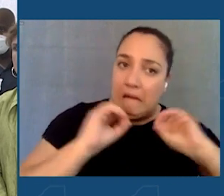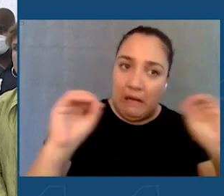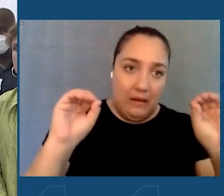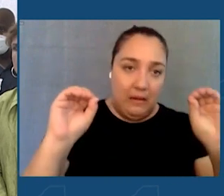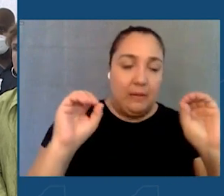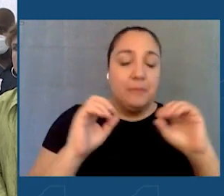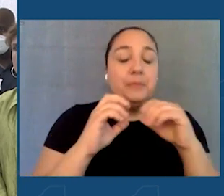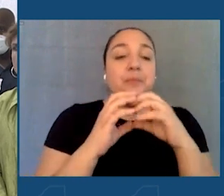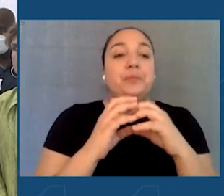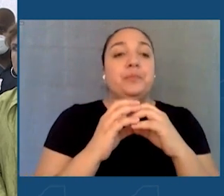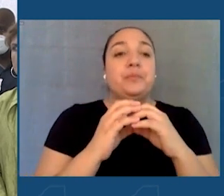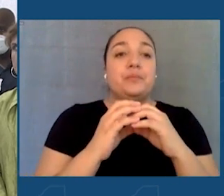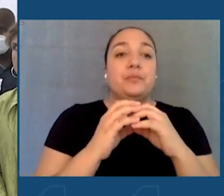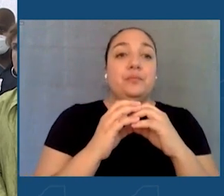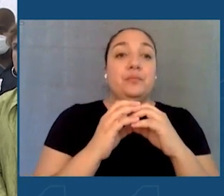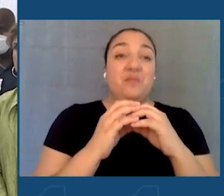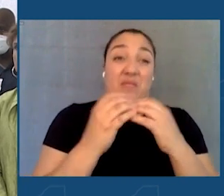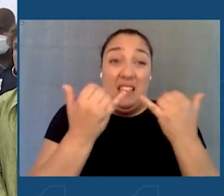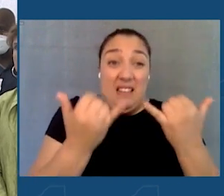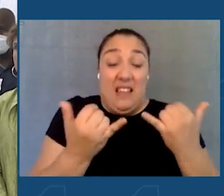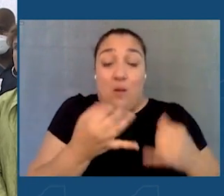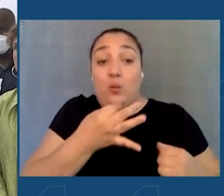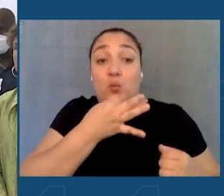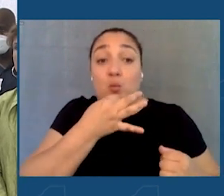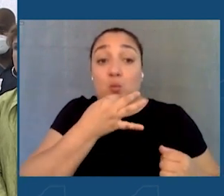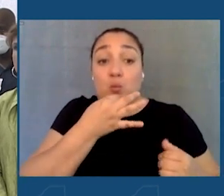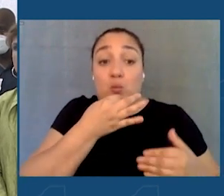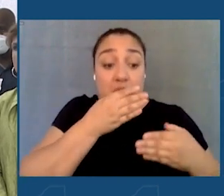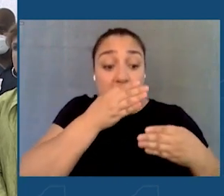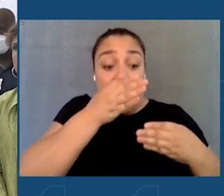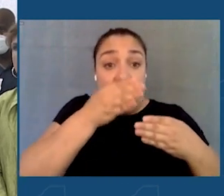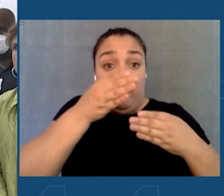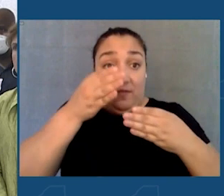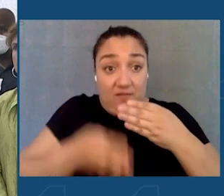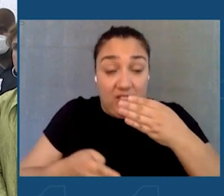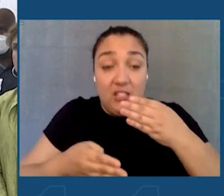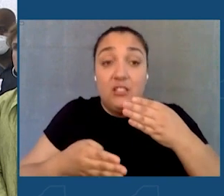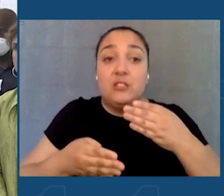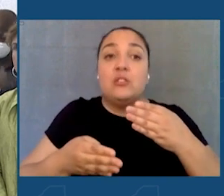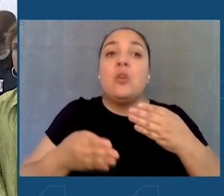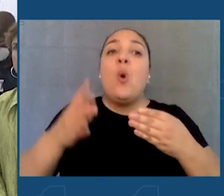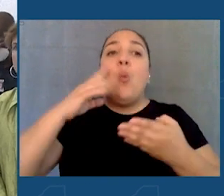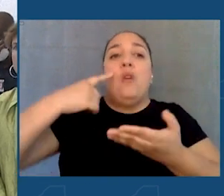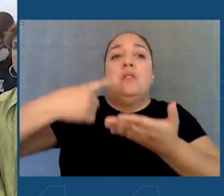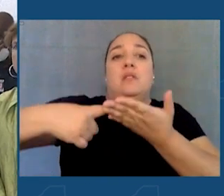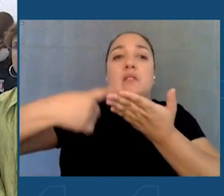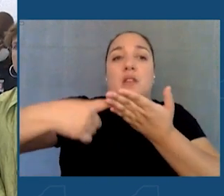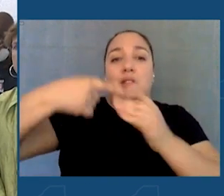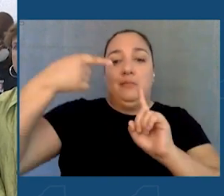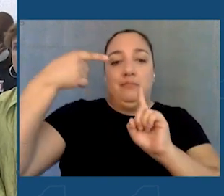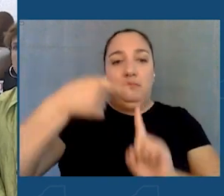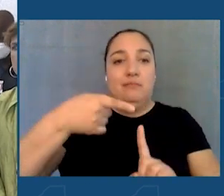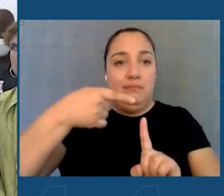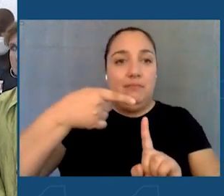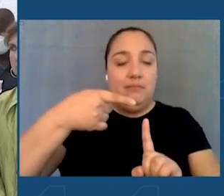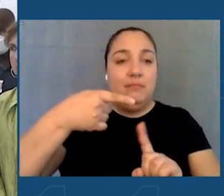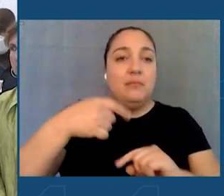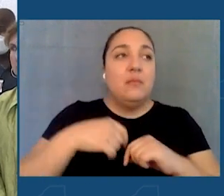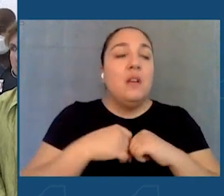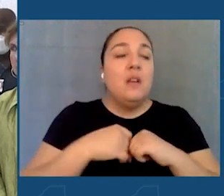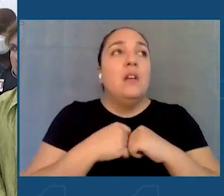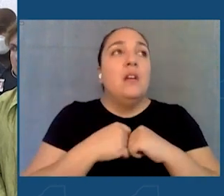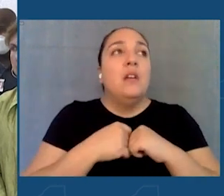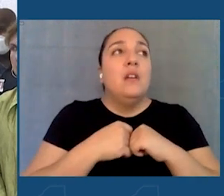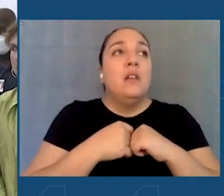we come down the home stretch, we're ready to talk about the finer points. The governor made the point about the growth in service, but I want to take